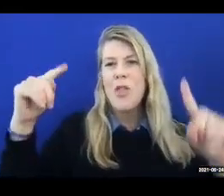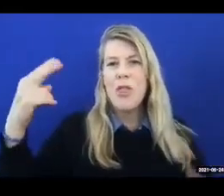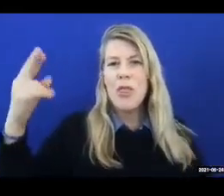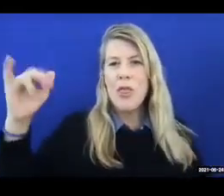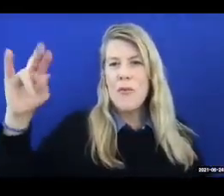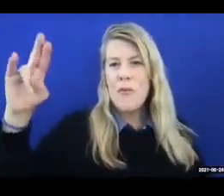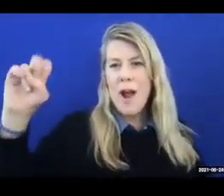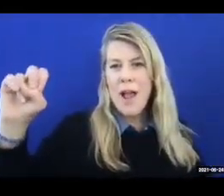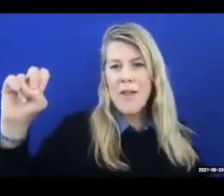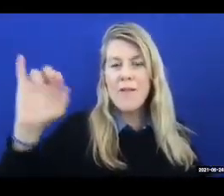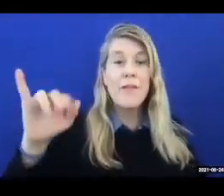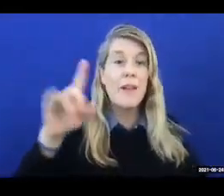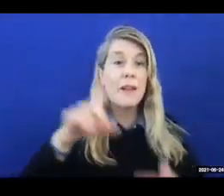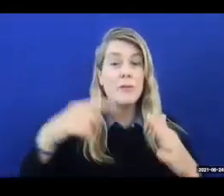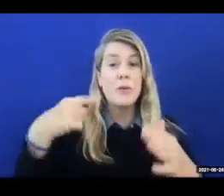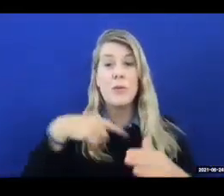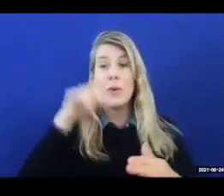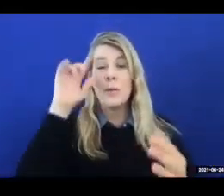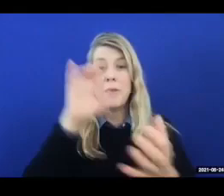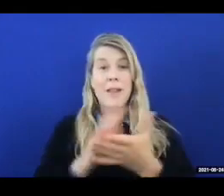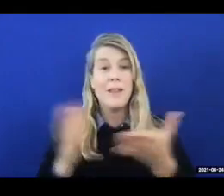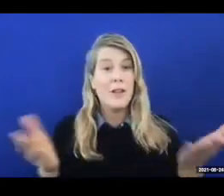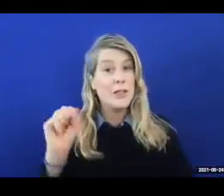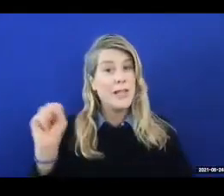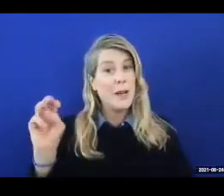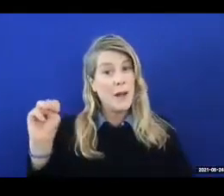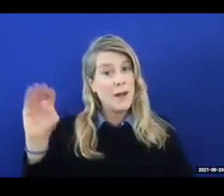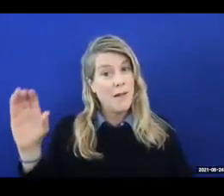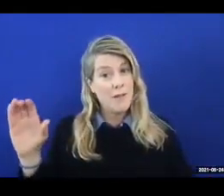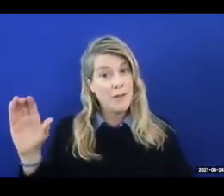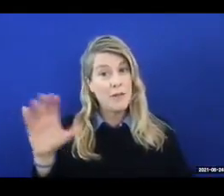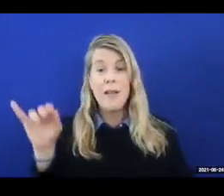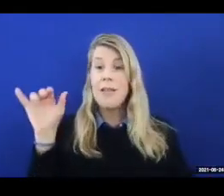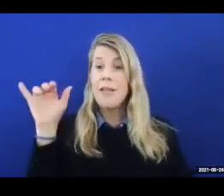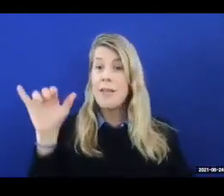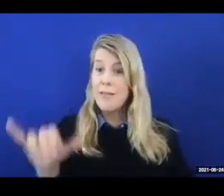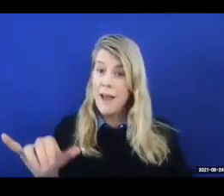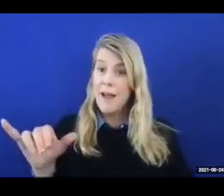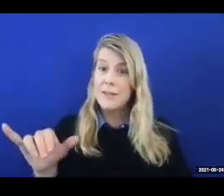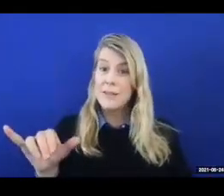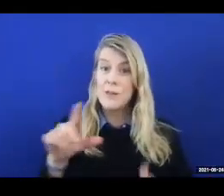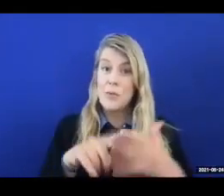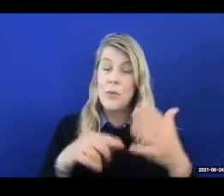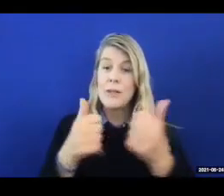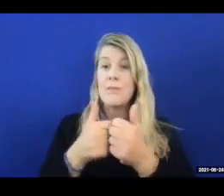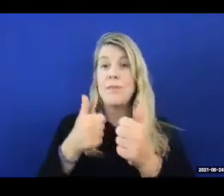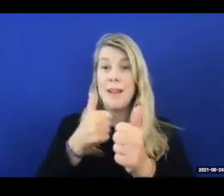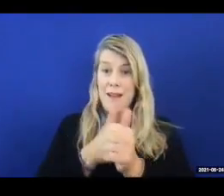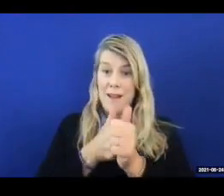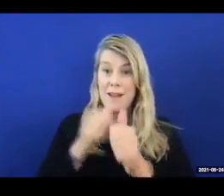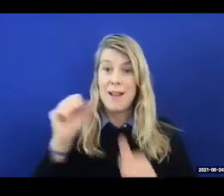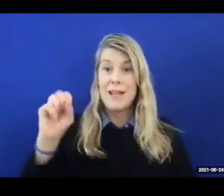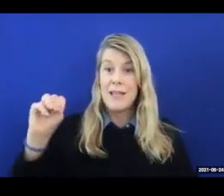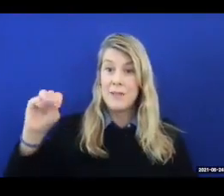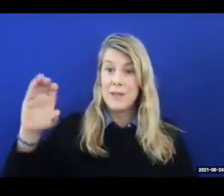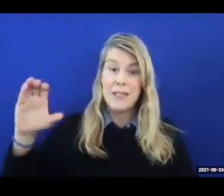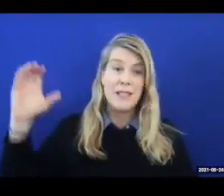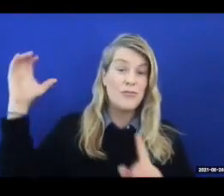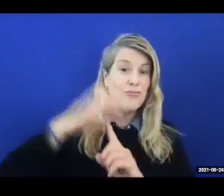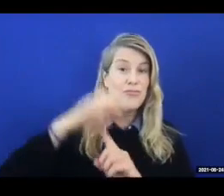believe at Santa Monica College. And that is the story behind SMC's record